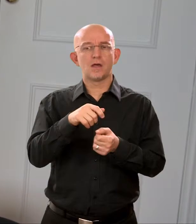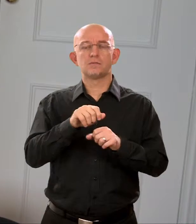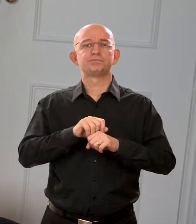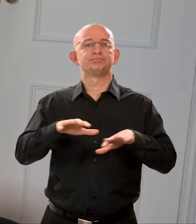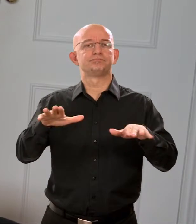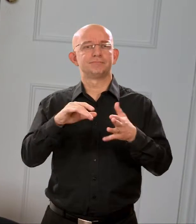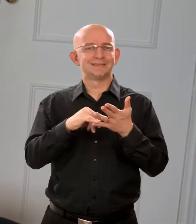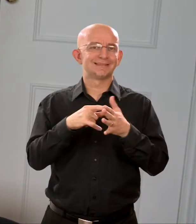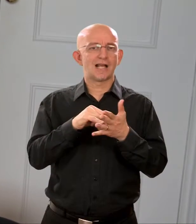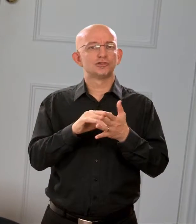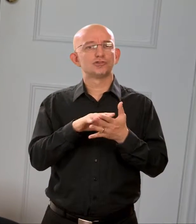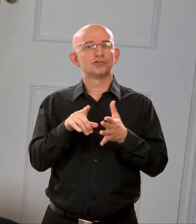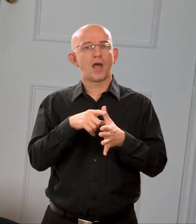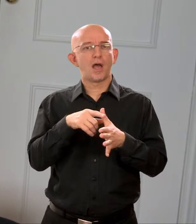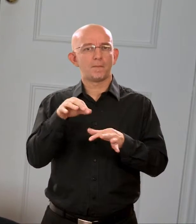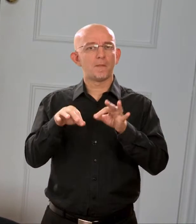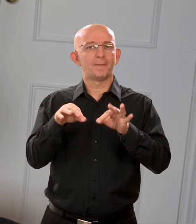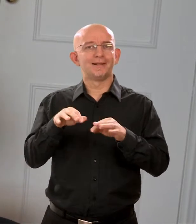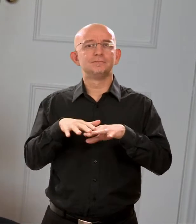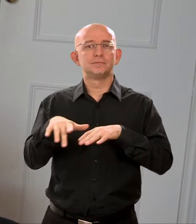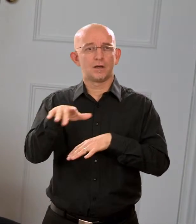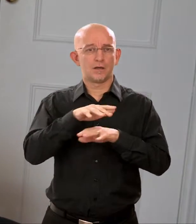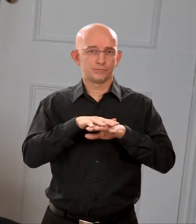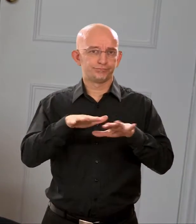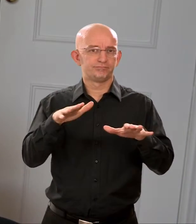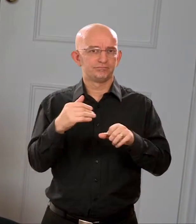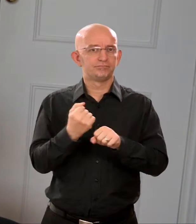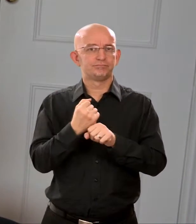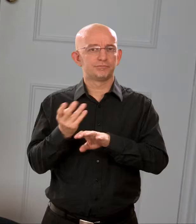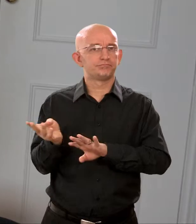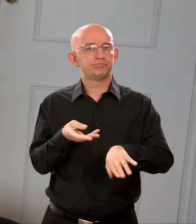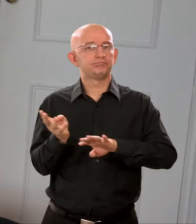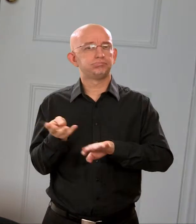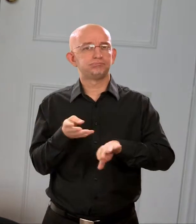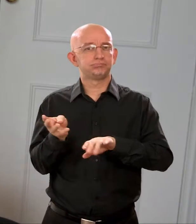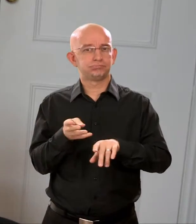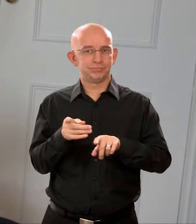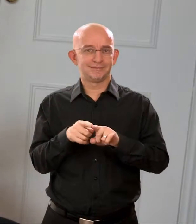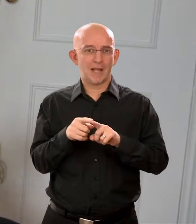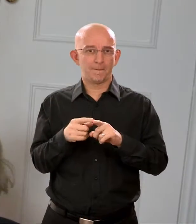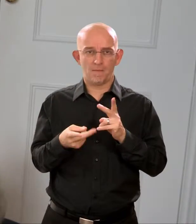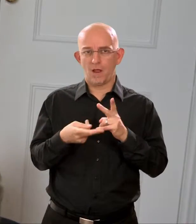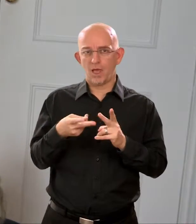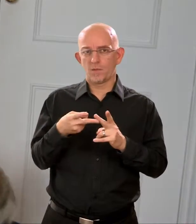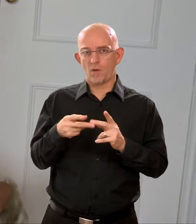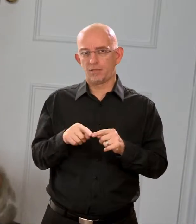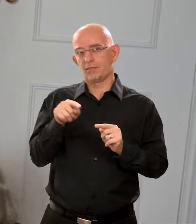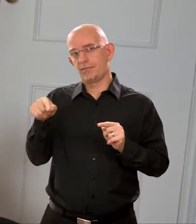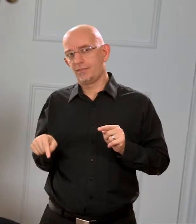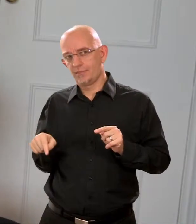puppet turned into a mass fabrication doll like this one, which I also